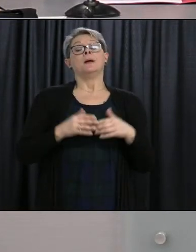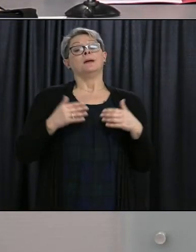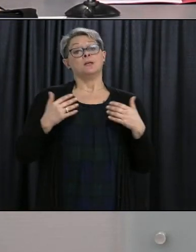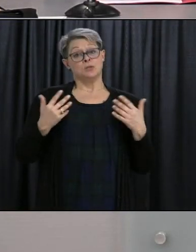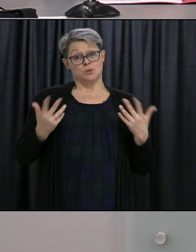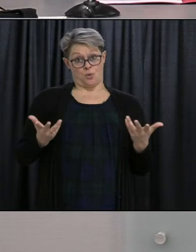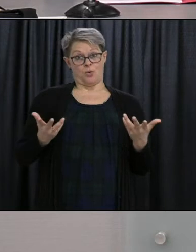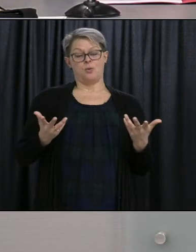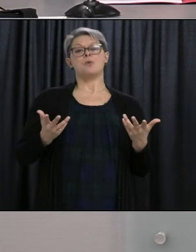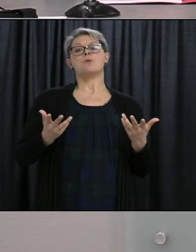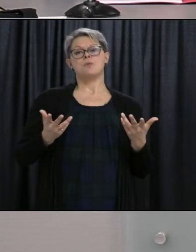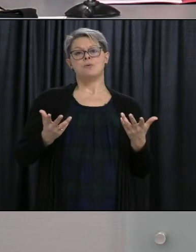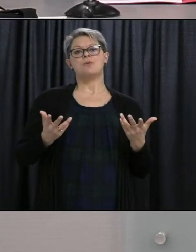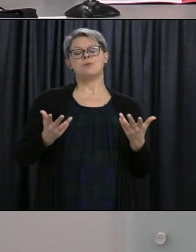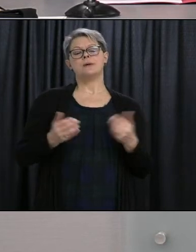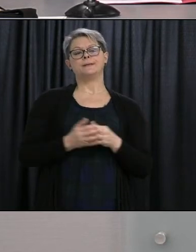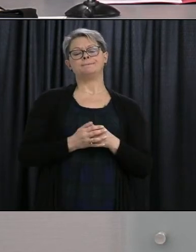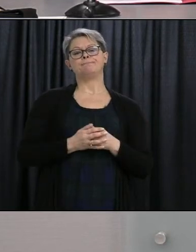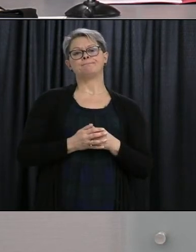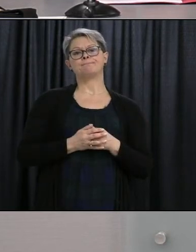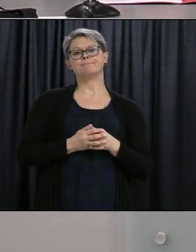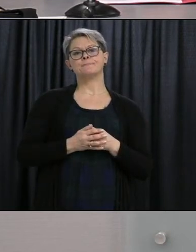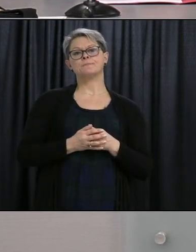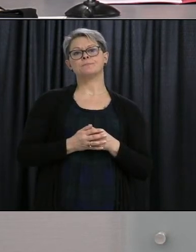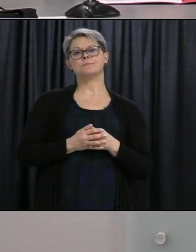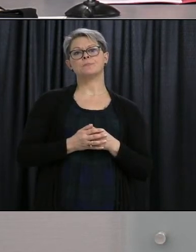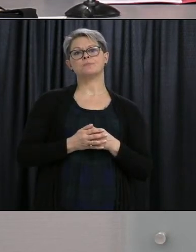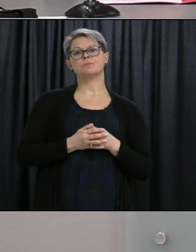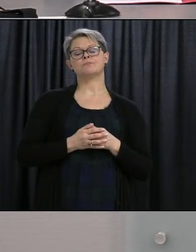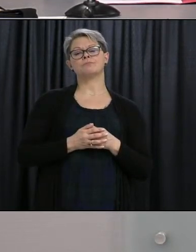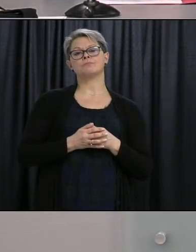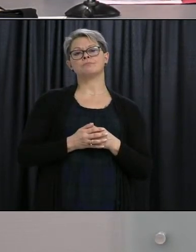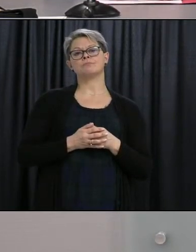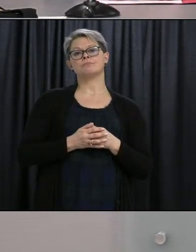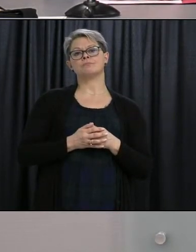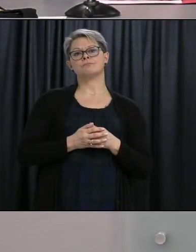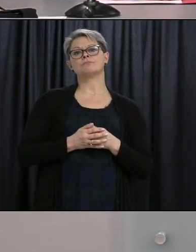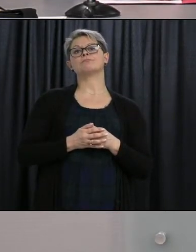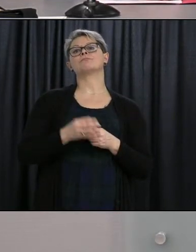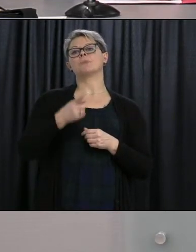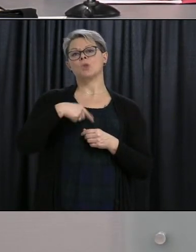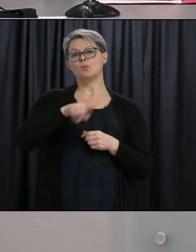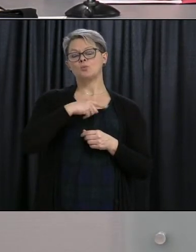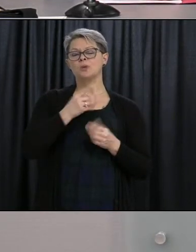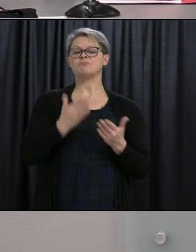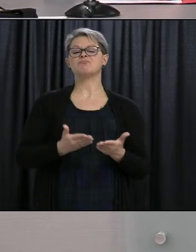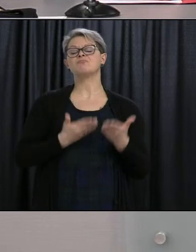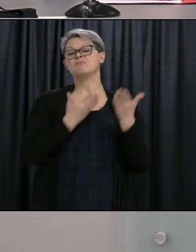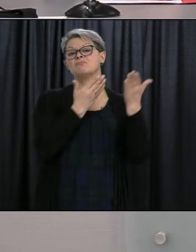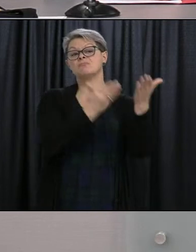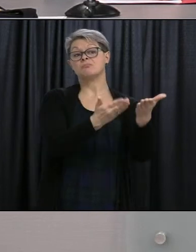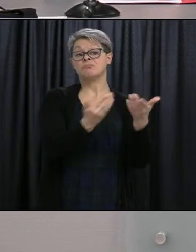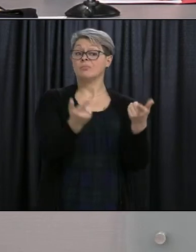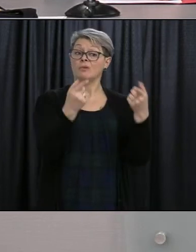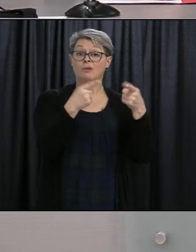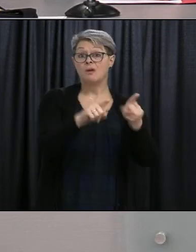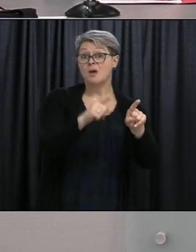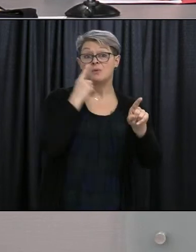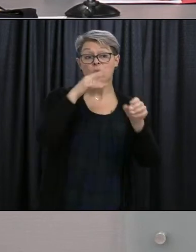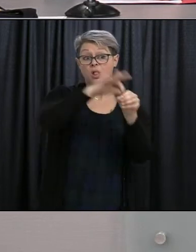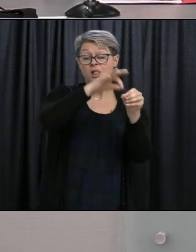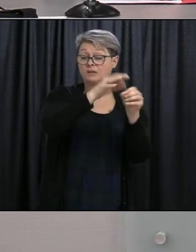So we had advised of what would need to happen for an election to happen